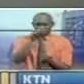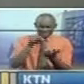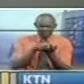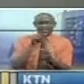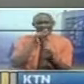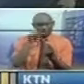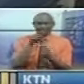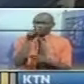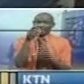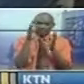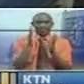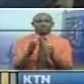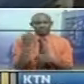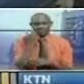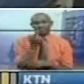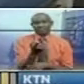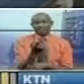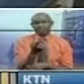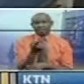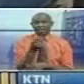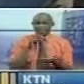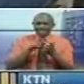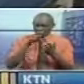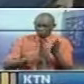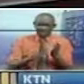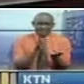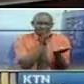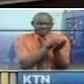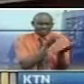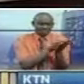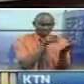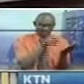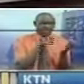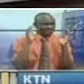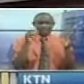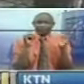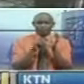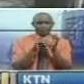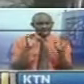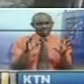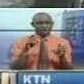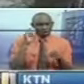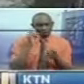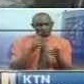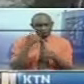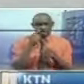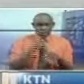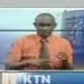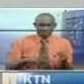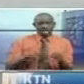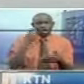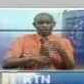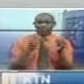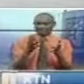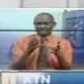that patient. Yeah. This then means that preservation is not a big problem, only the costs that come with it. The